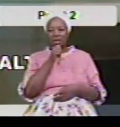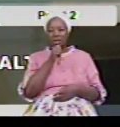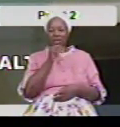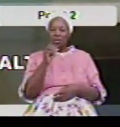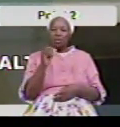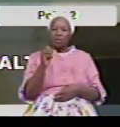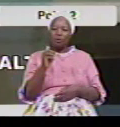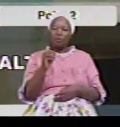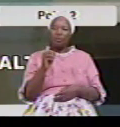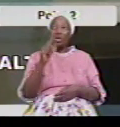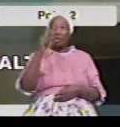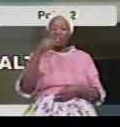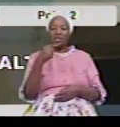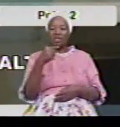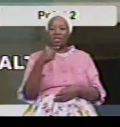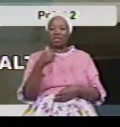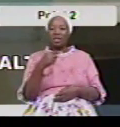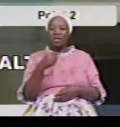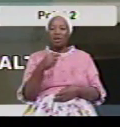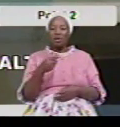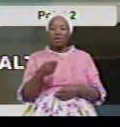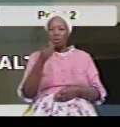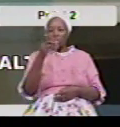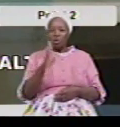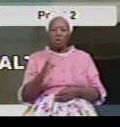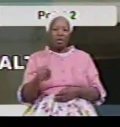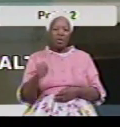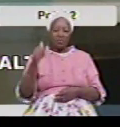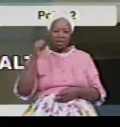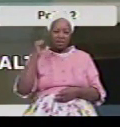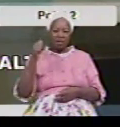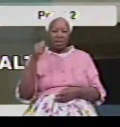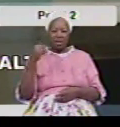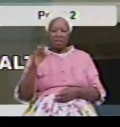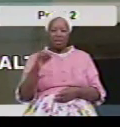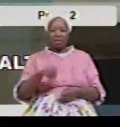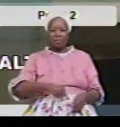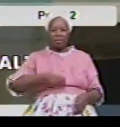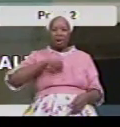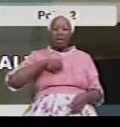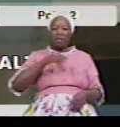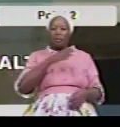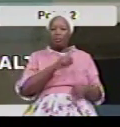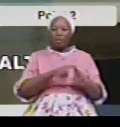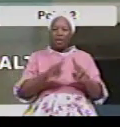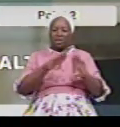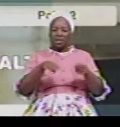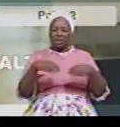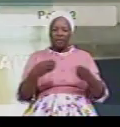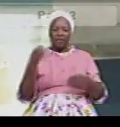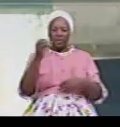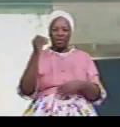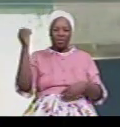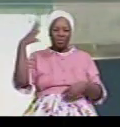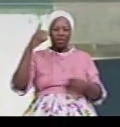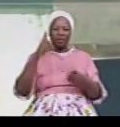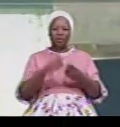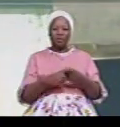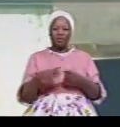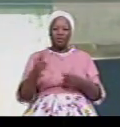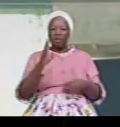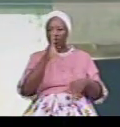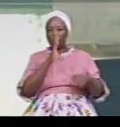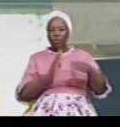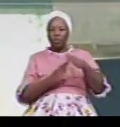says, God resisteth the proud, but giveth grace unto the humble. That's